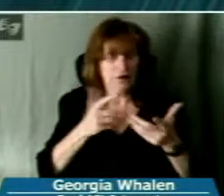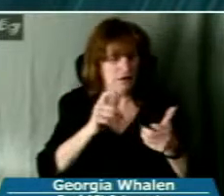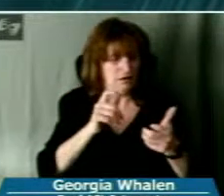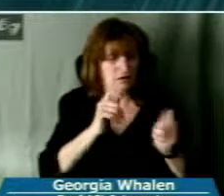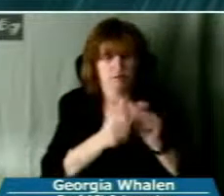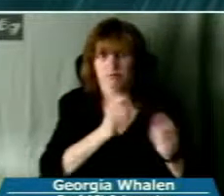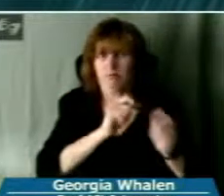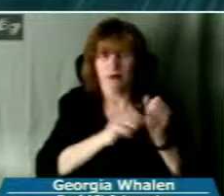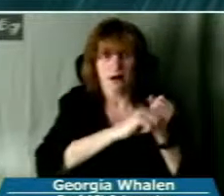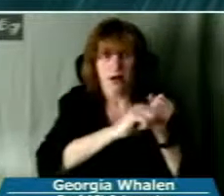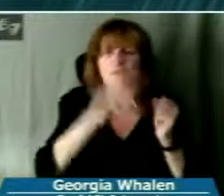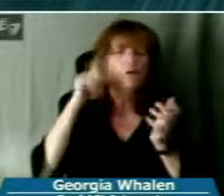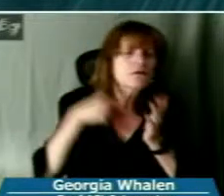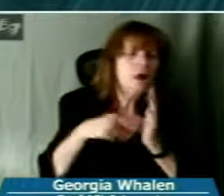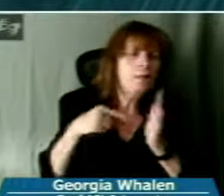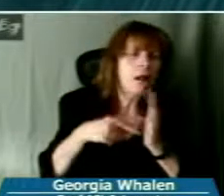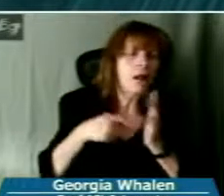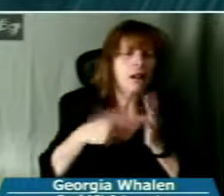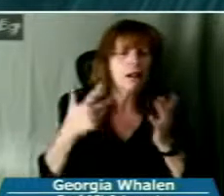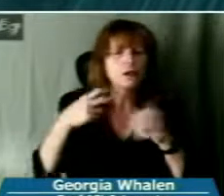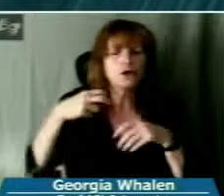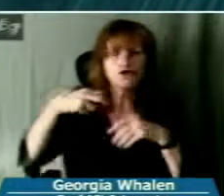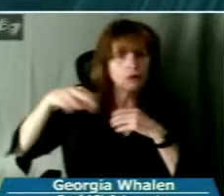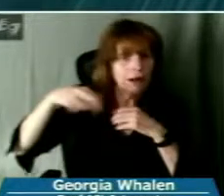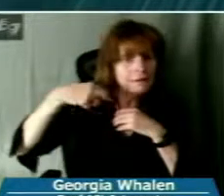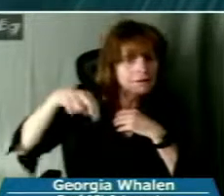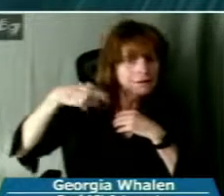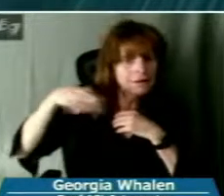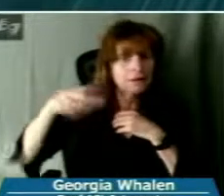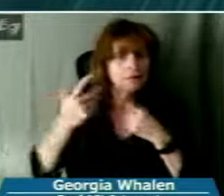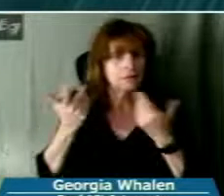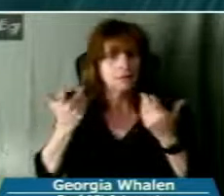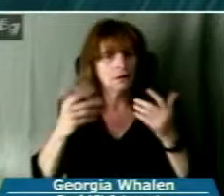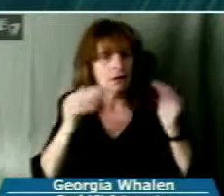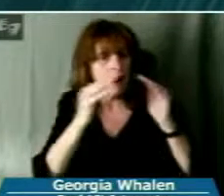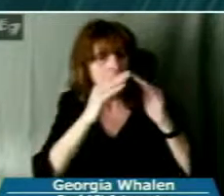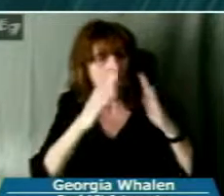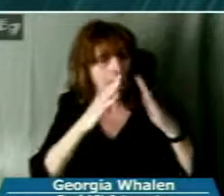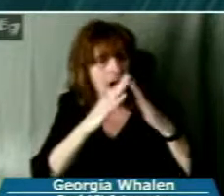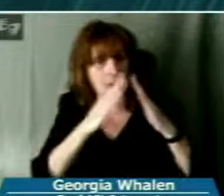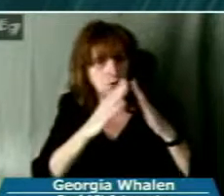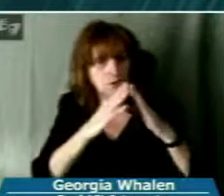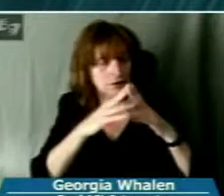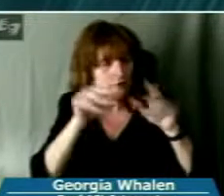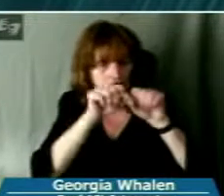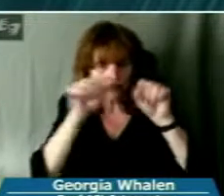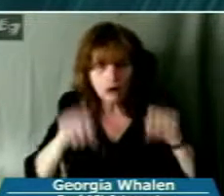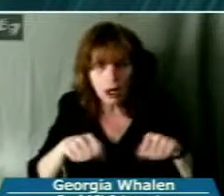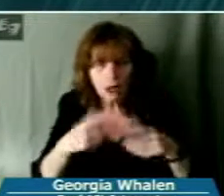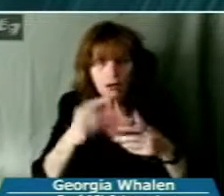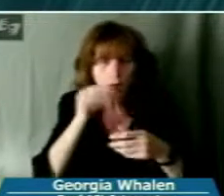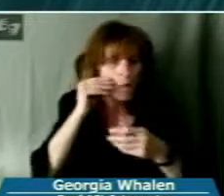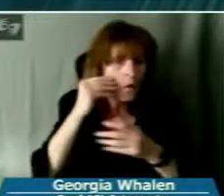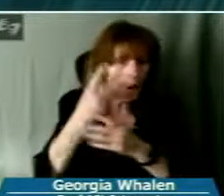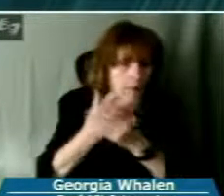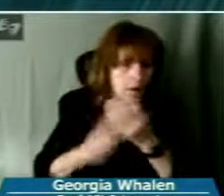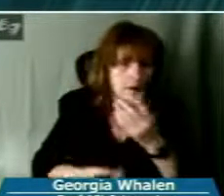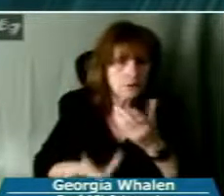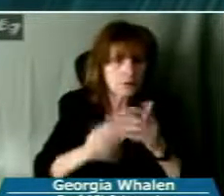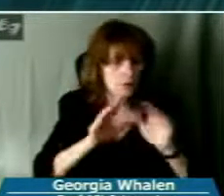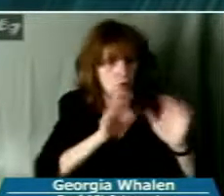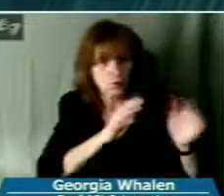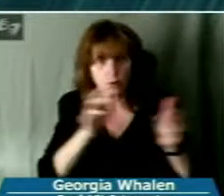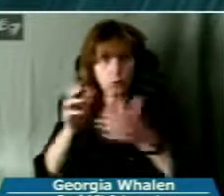like our transit system, issues like our housing and homelessness system, these congregate settings where life can't go back to normal.